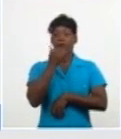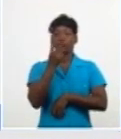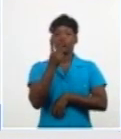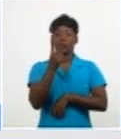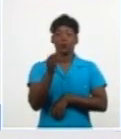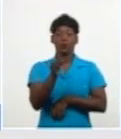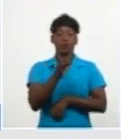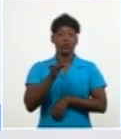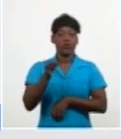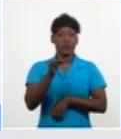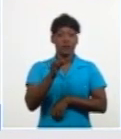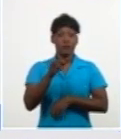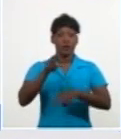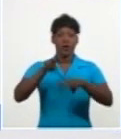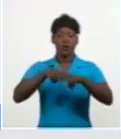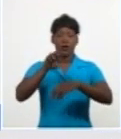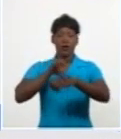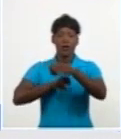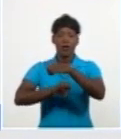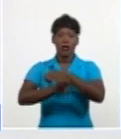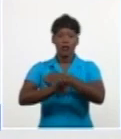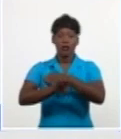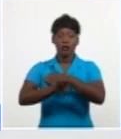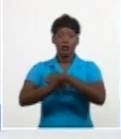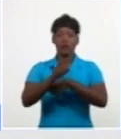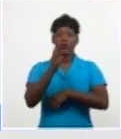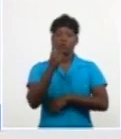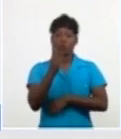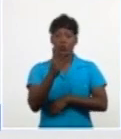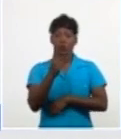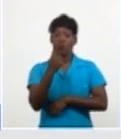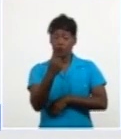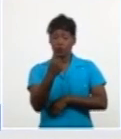Lisa with 13 cases.